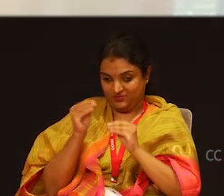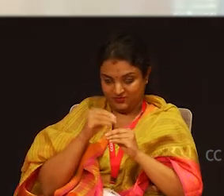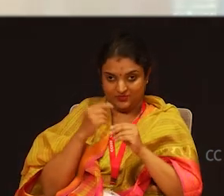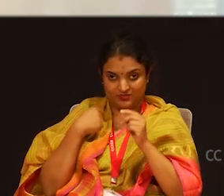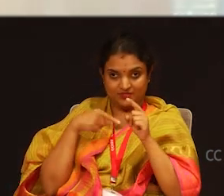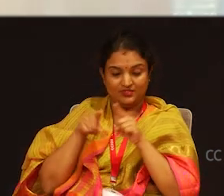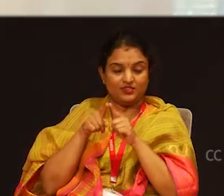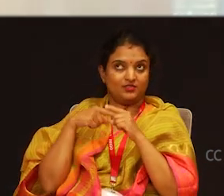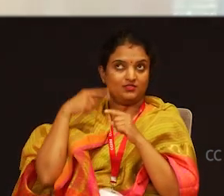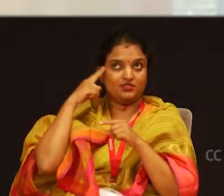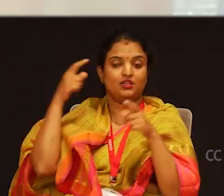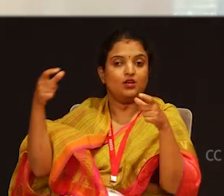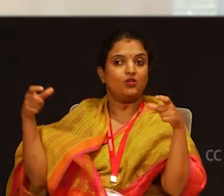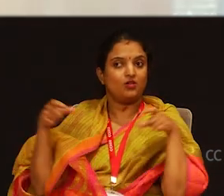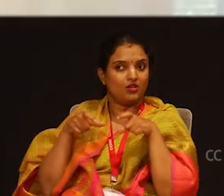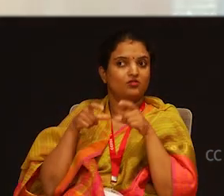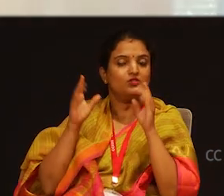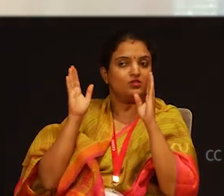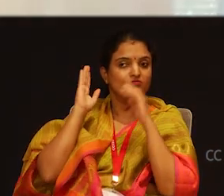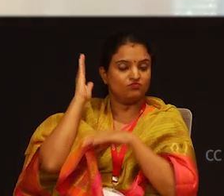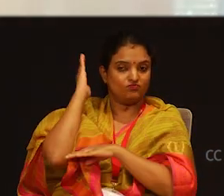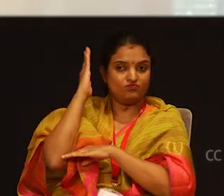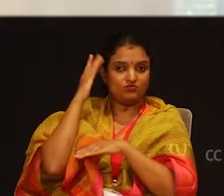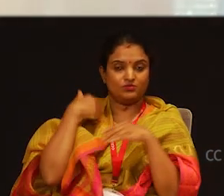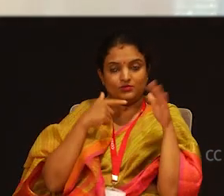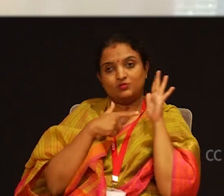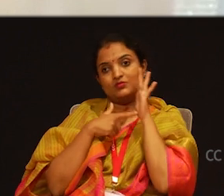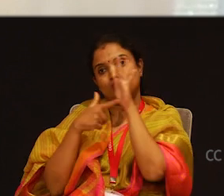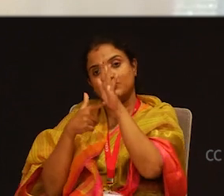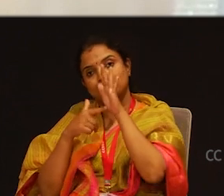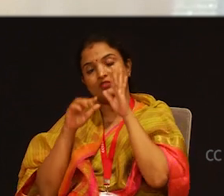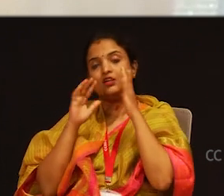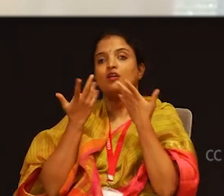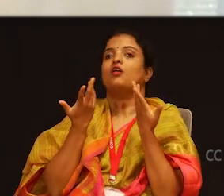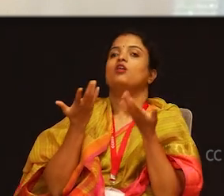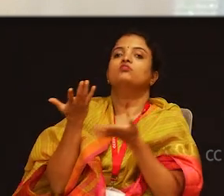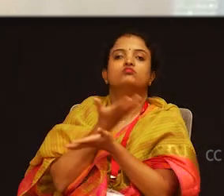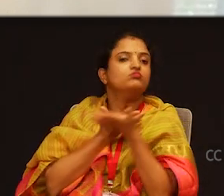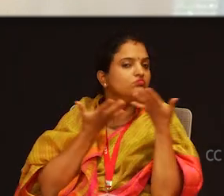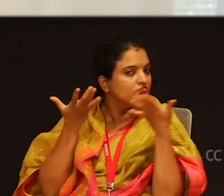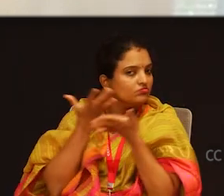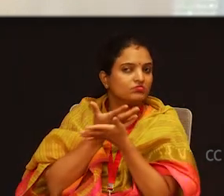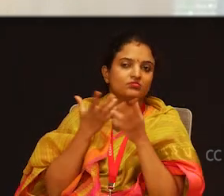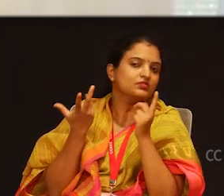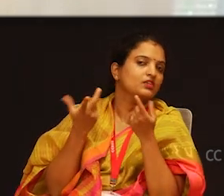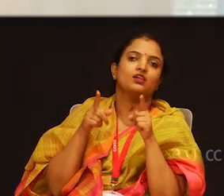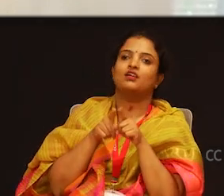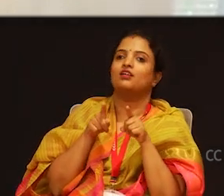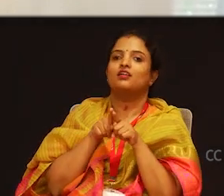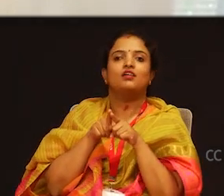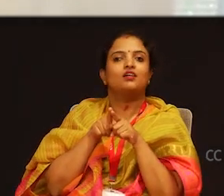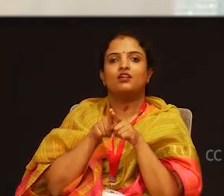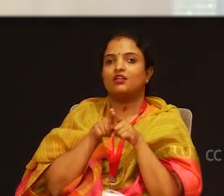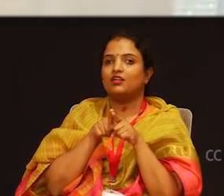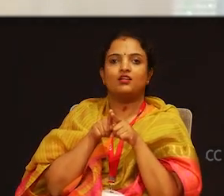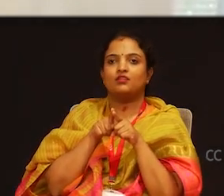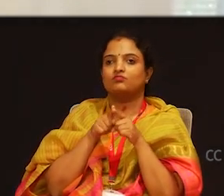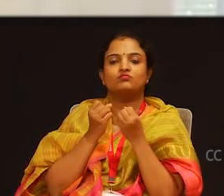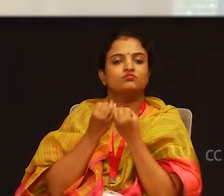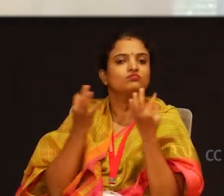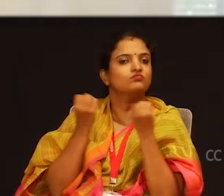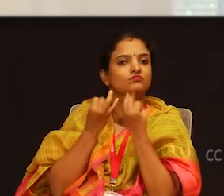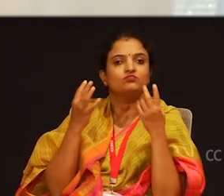this conference and the implications and the discussions we can have about this gives us a